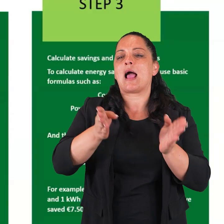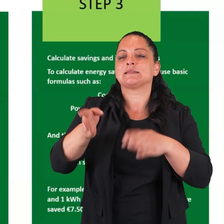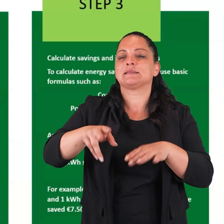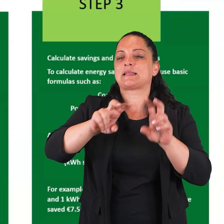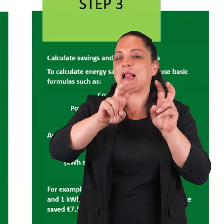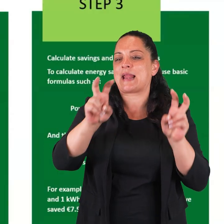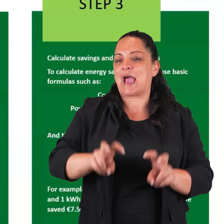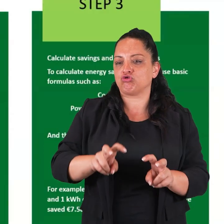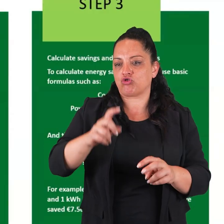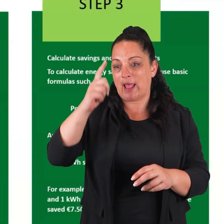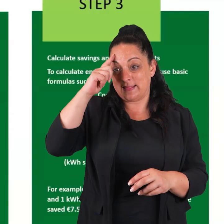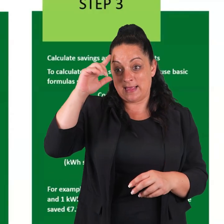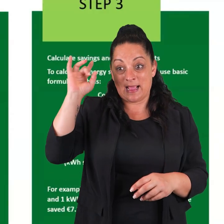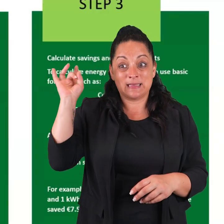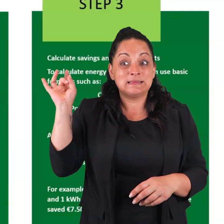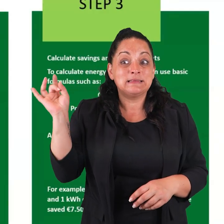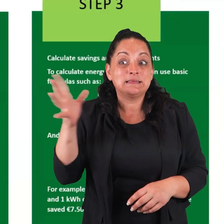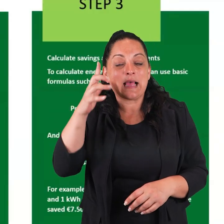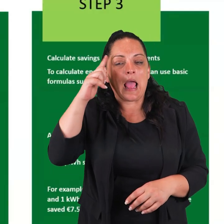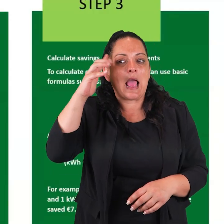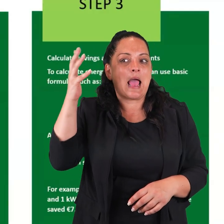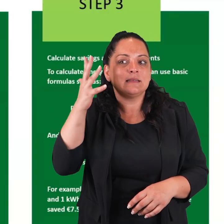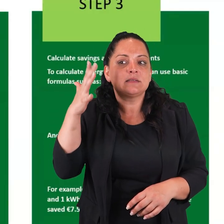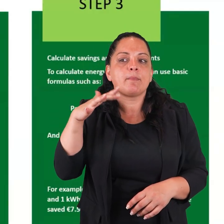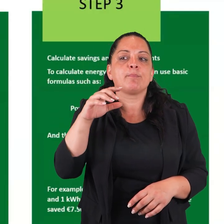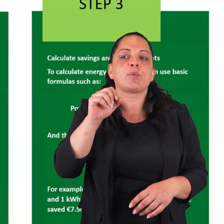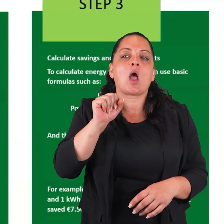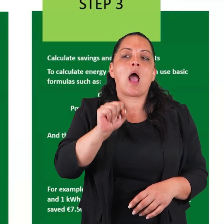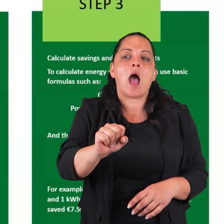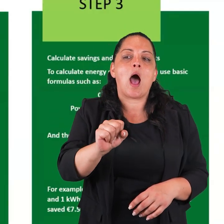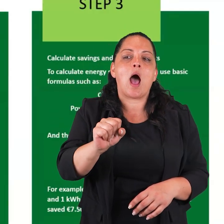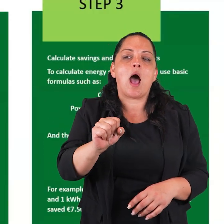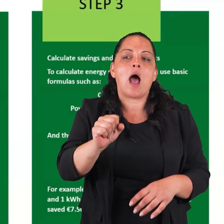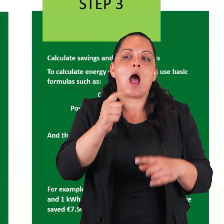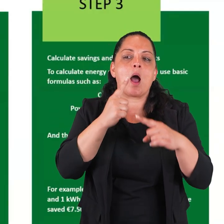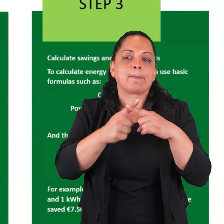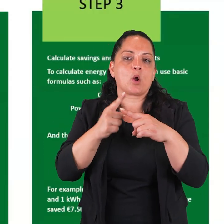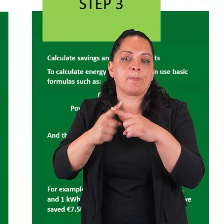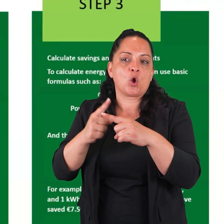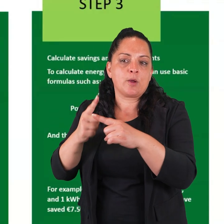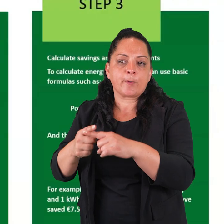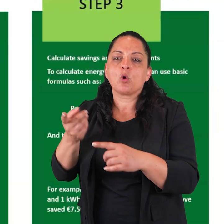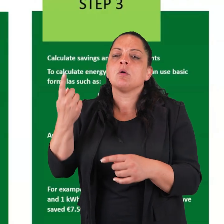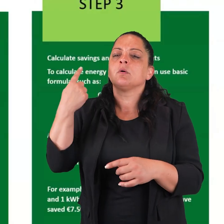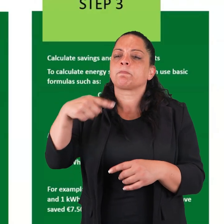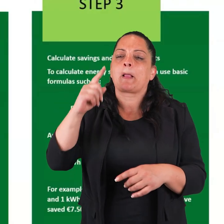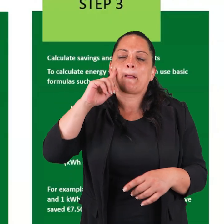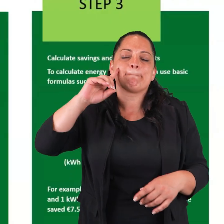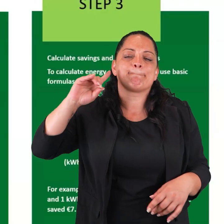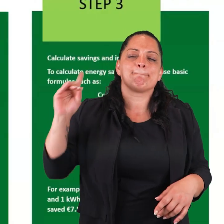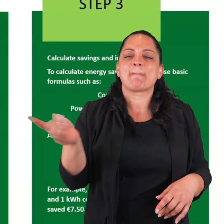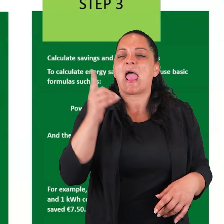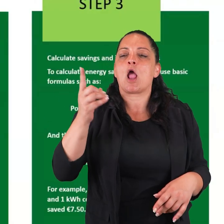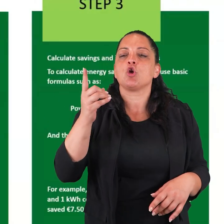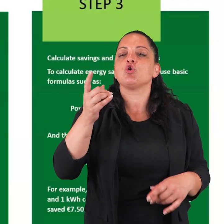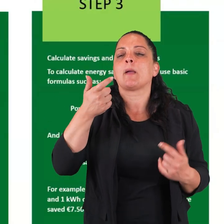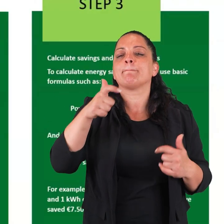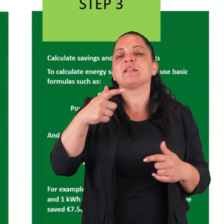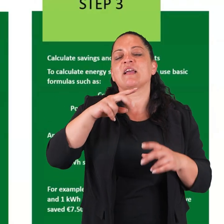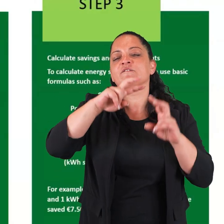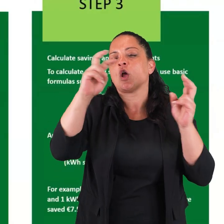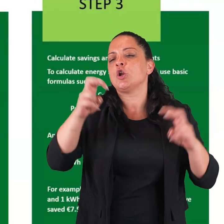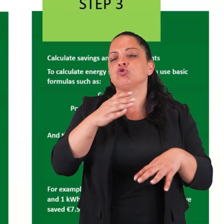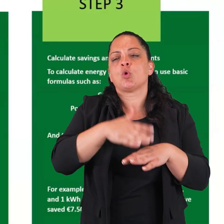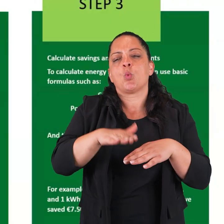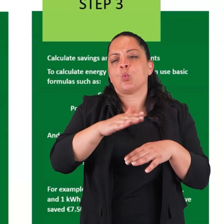this light bulb. If it's, for example, class A+++, it's the best because it uses a